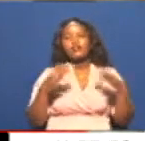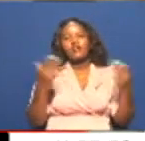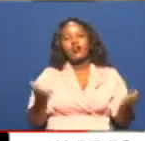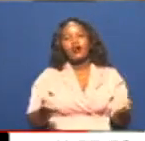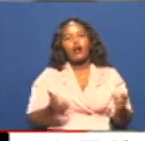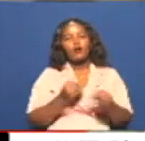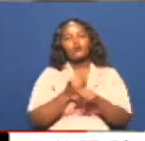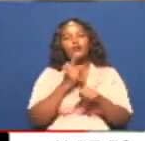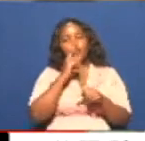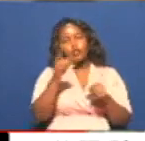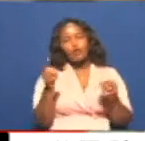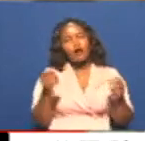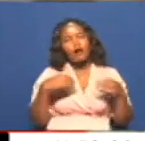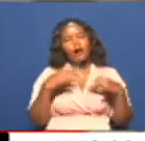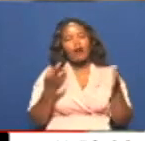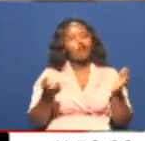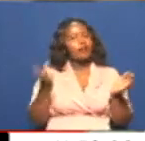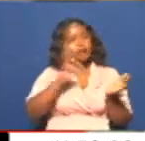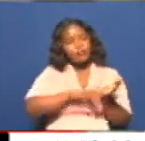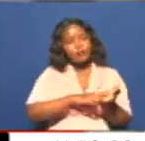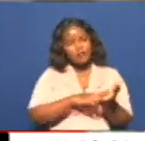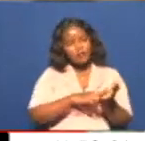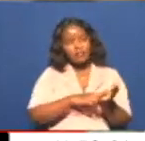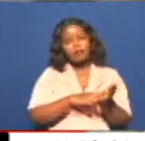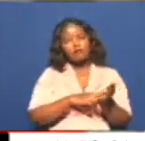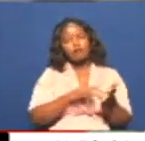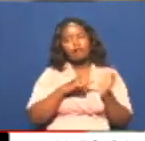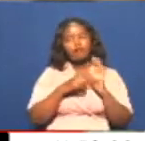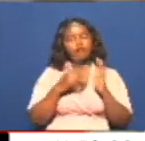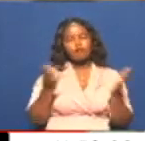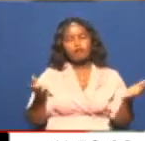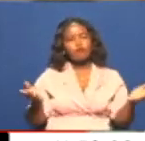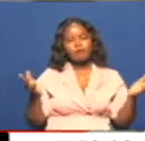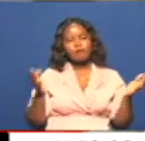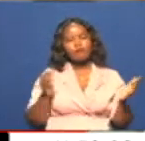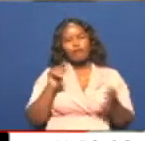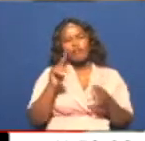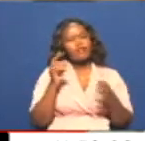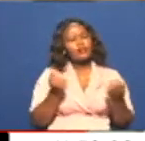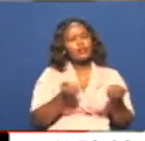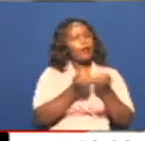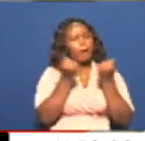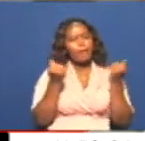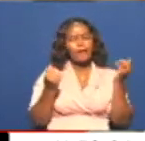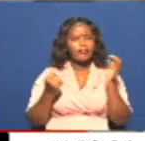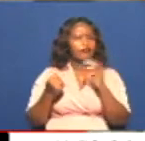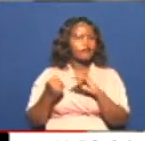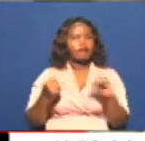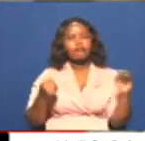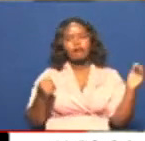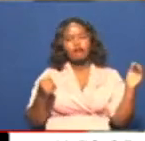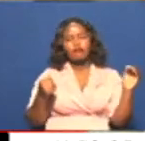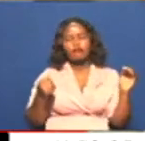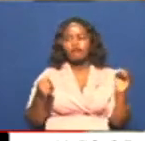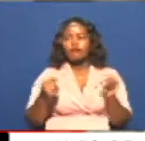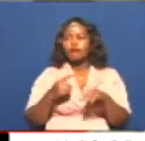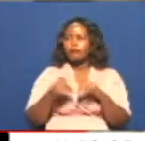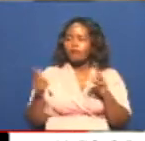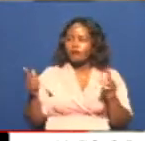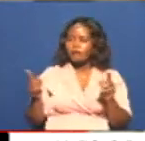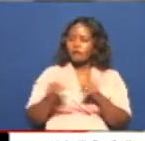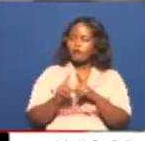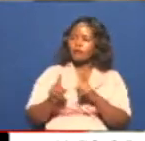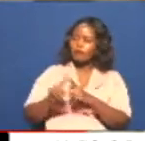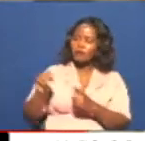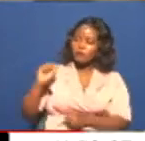a runoff, mm-hmm. you know. It's not really going to happen like that. But if you look at the political capital of those